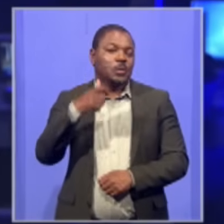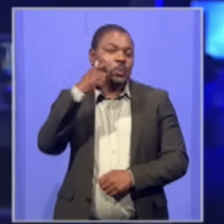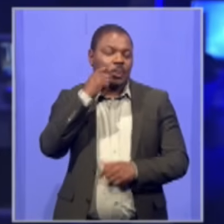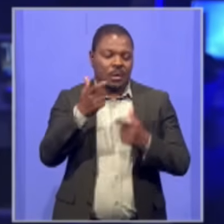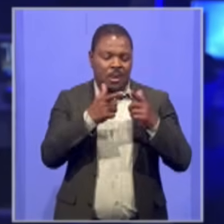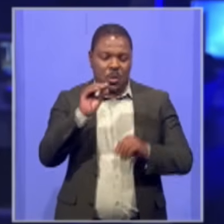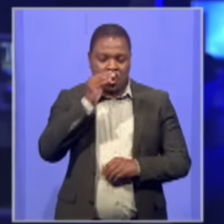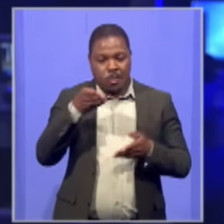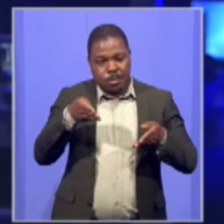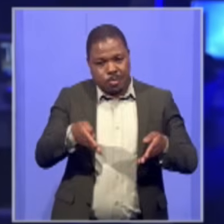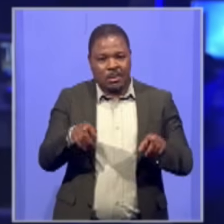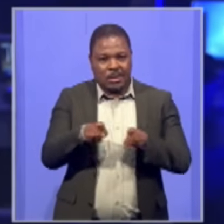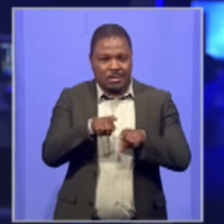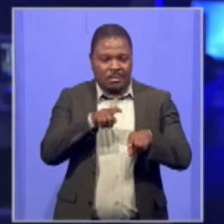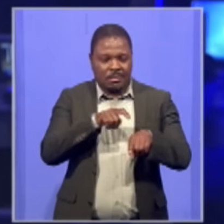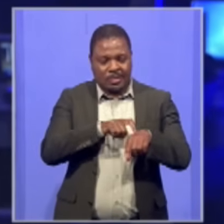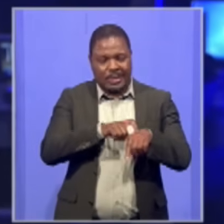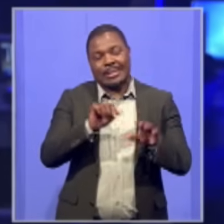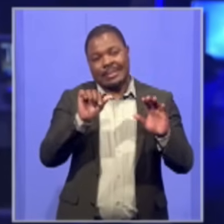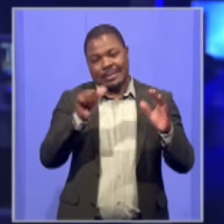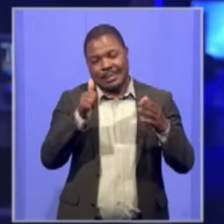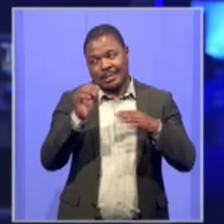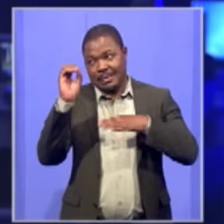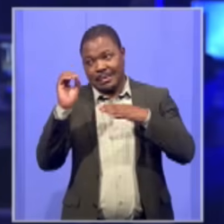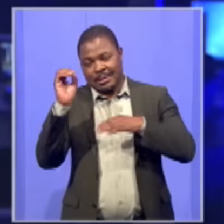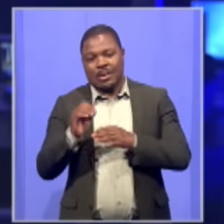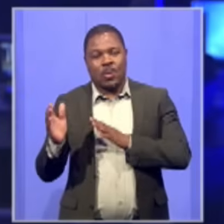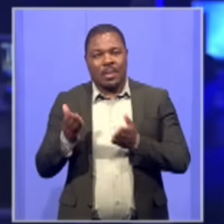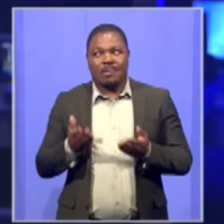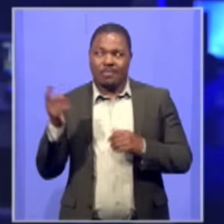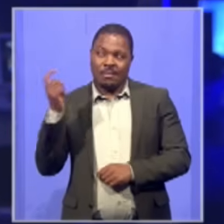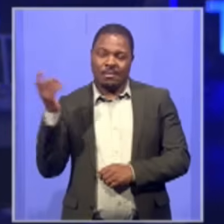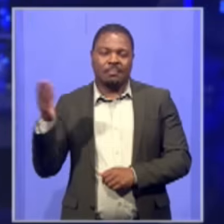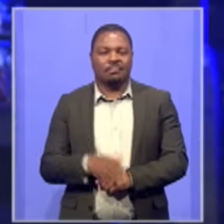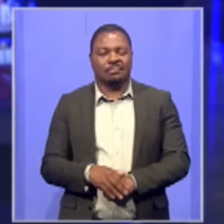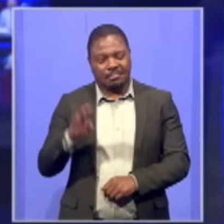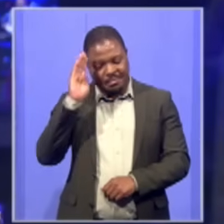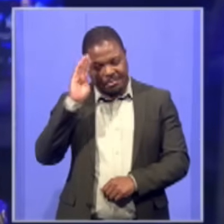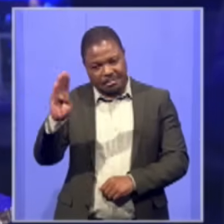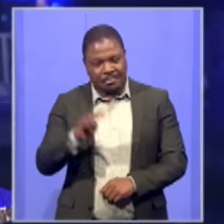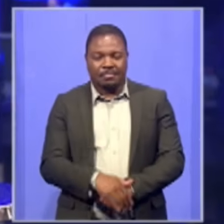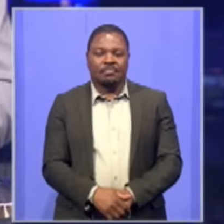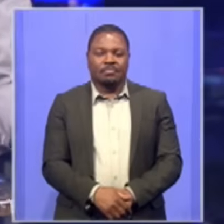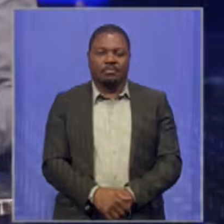tsa Setswana hosane ka hora ya botshelela ka Trimana. Bolepi bja latela. Ke utaba.